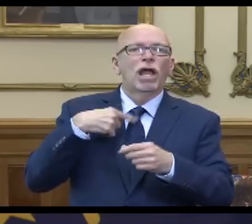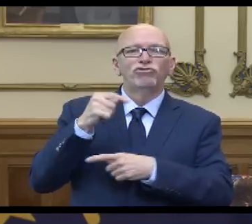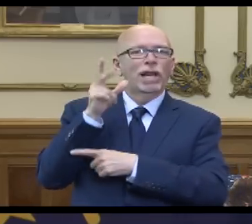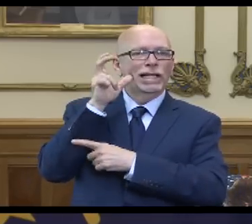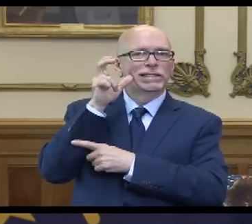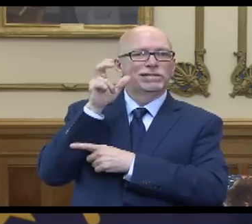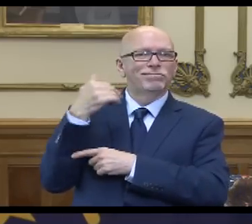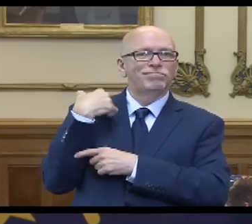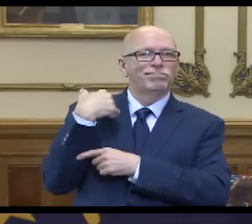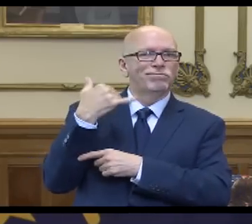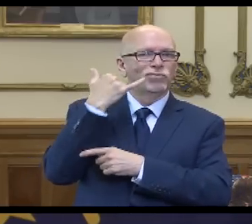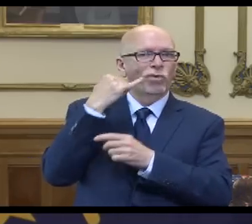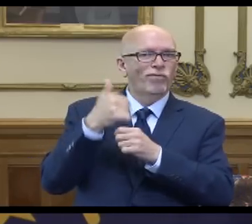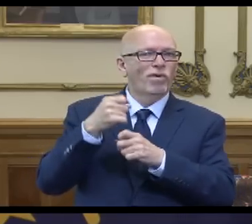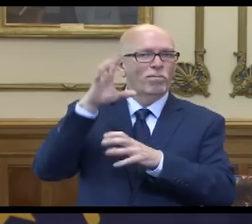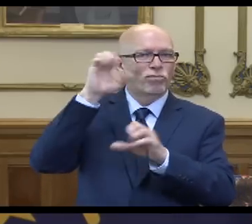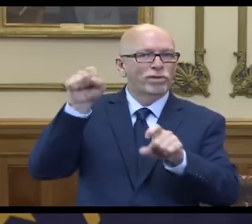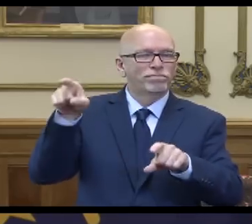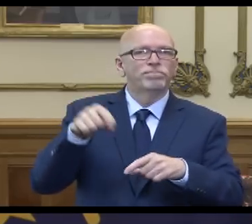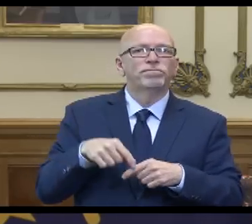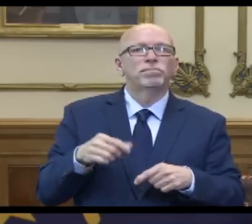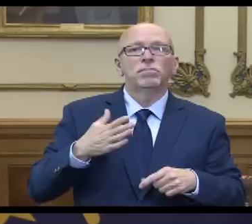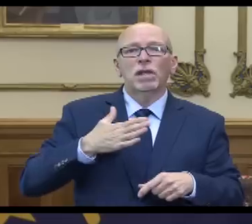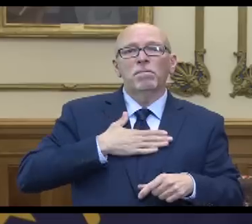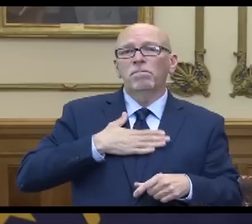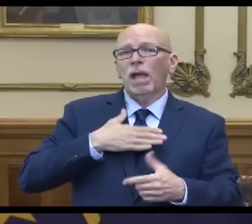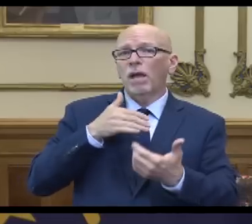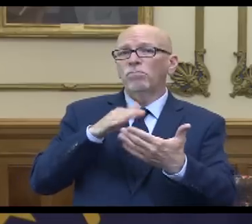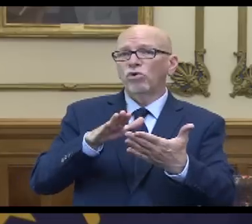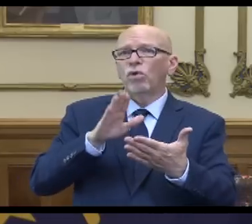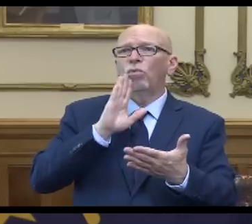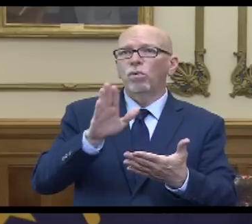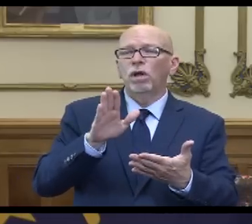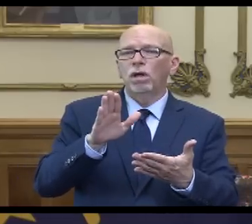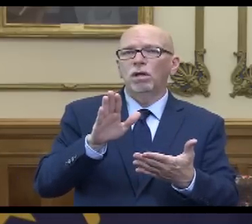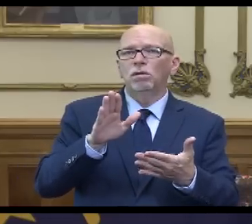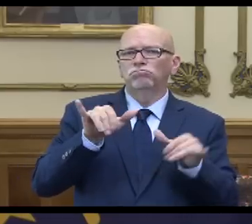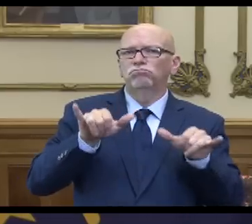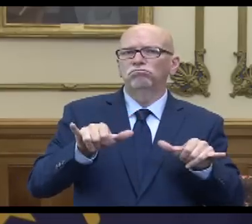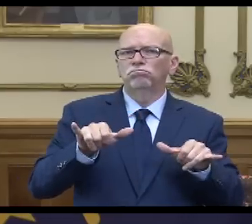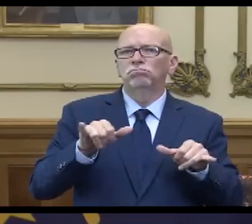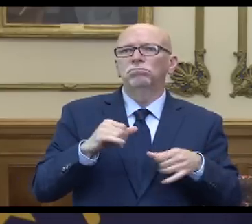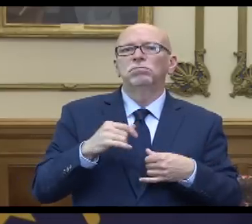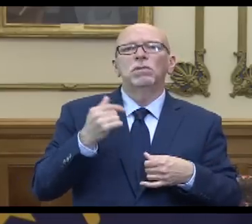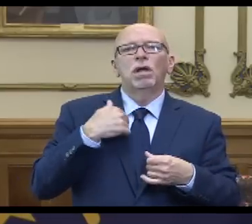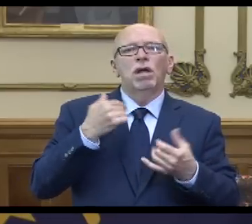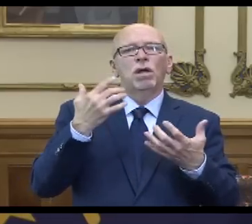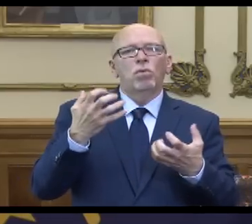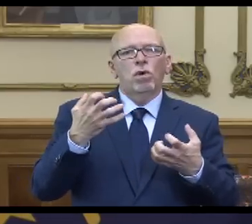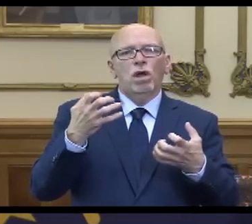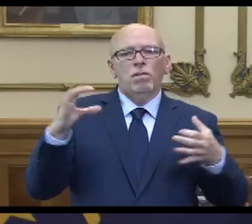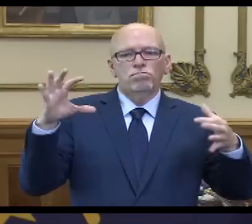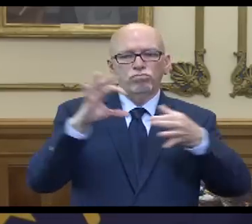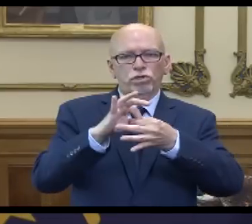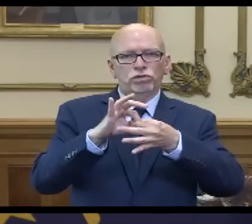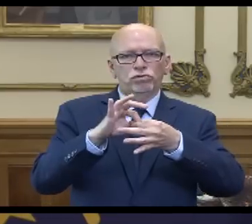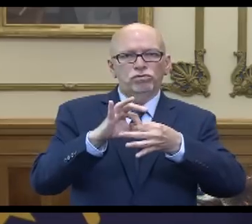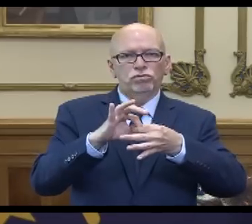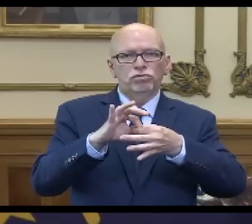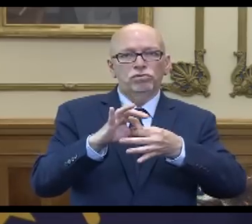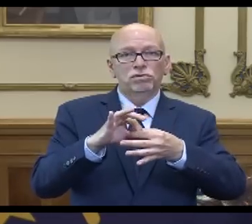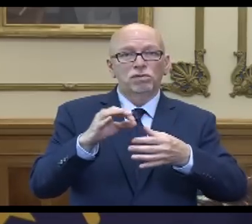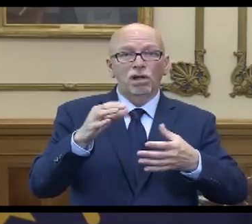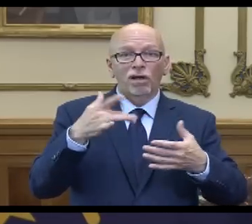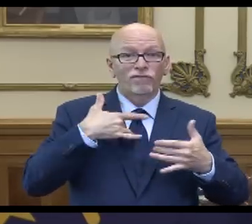listened, and my approach will continue to be one that seeks to bridge